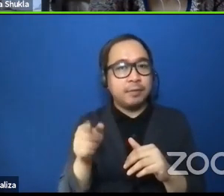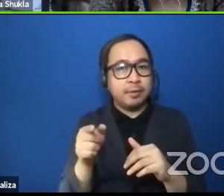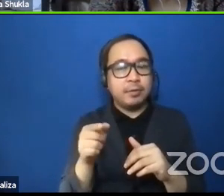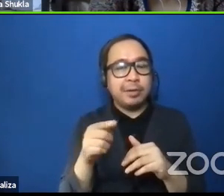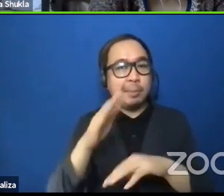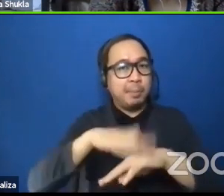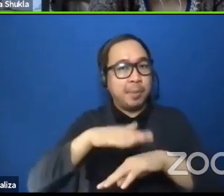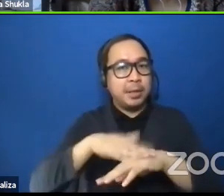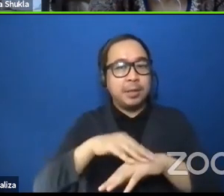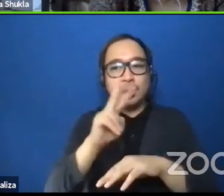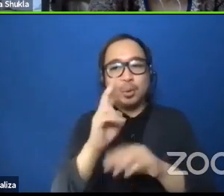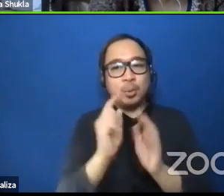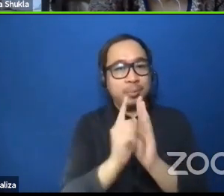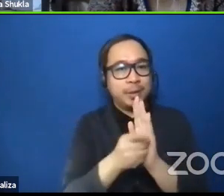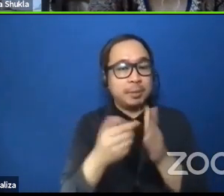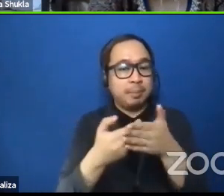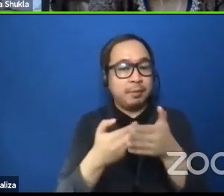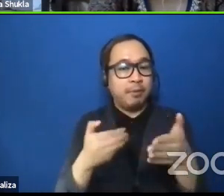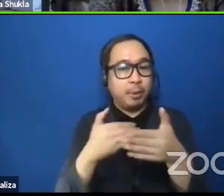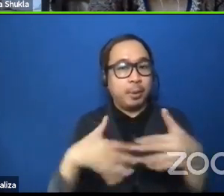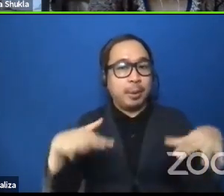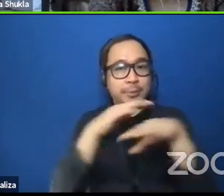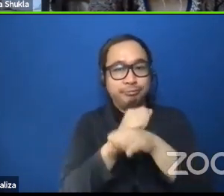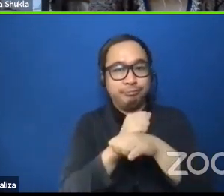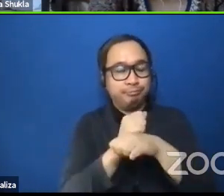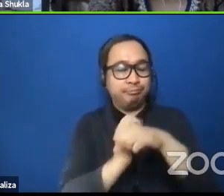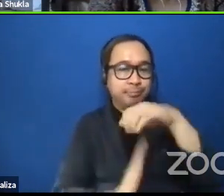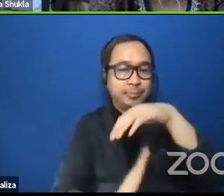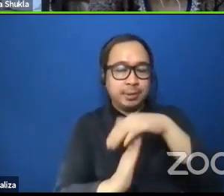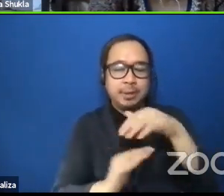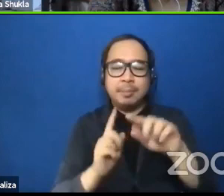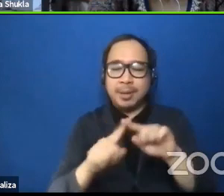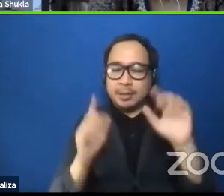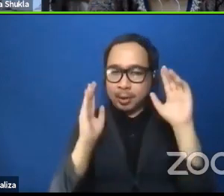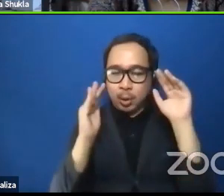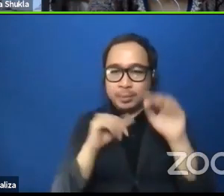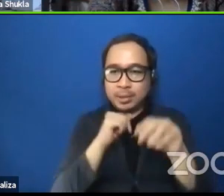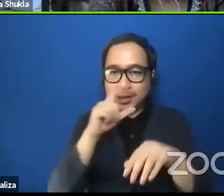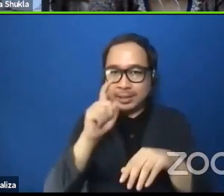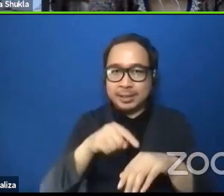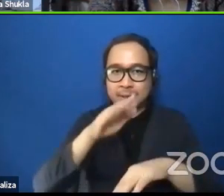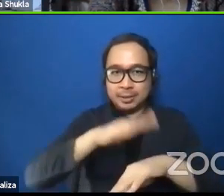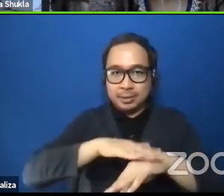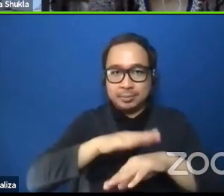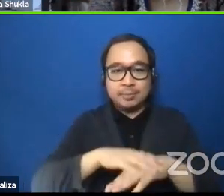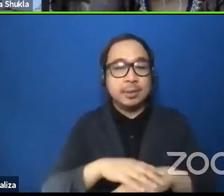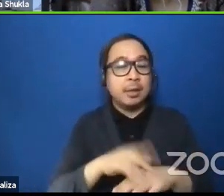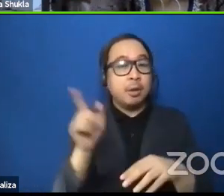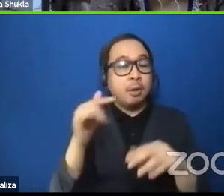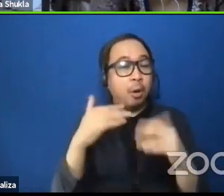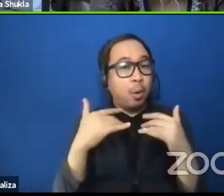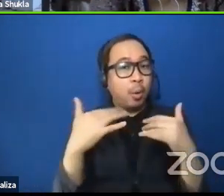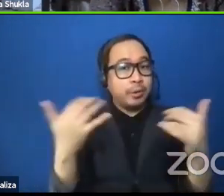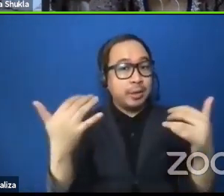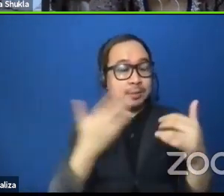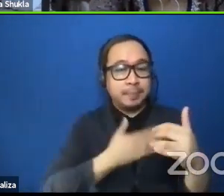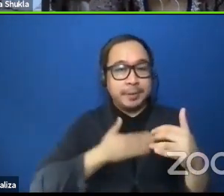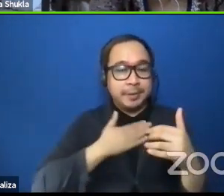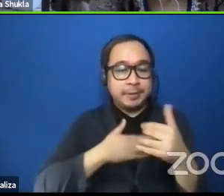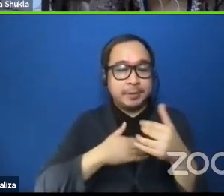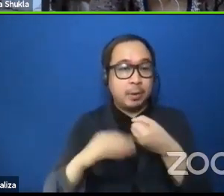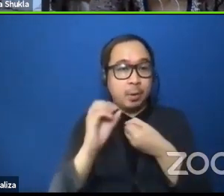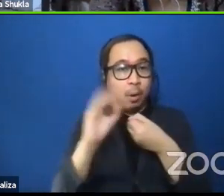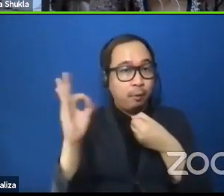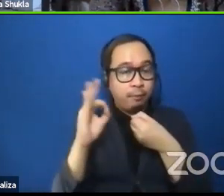your scheduled time ends, but I hope there will be no need of it. Audience, please keep yourself muted and your